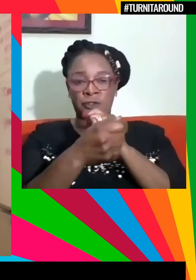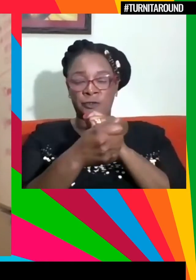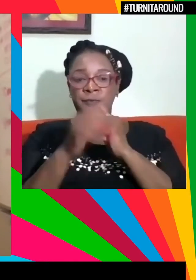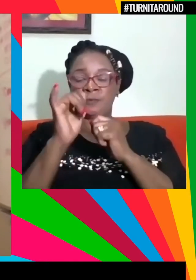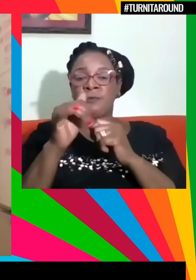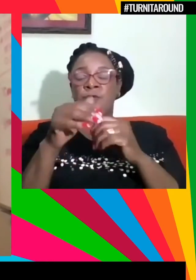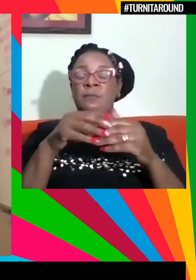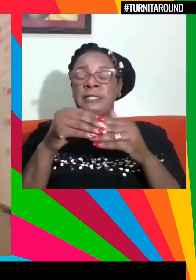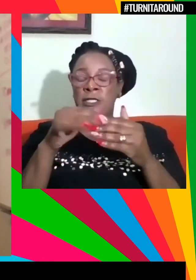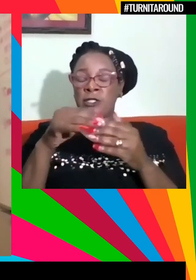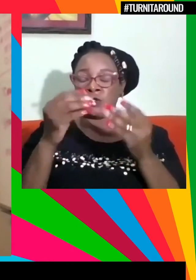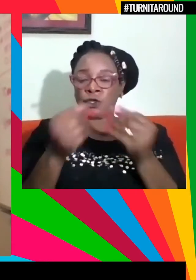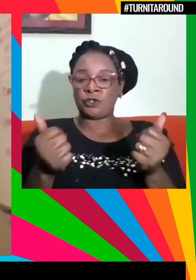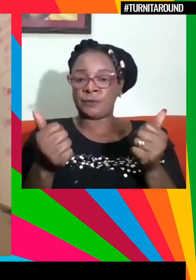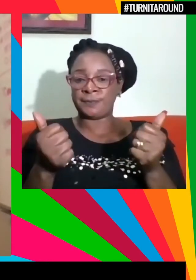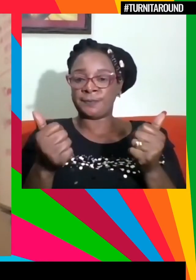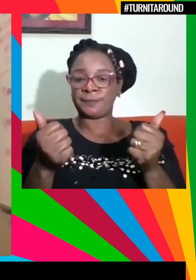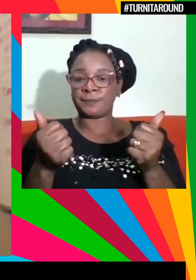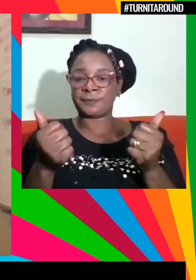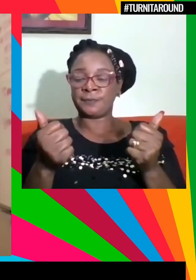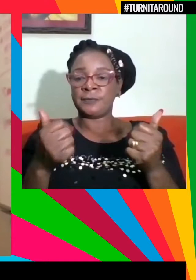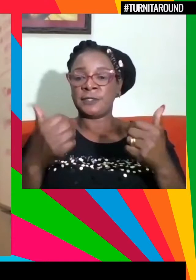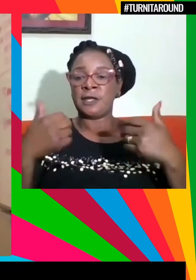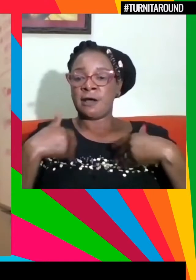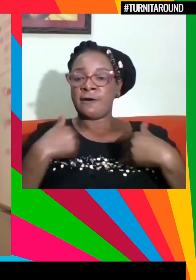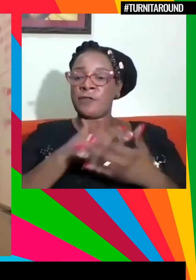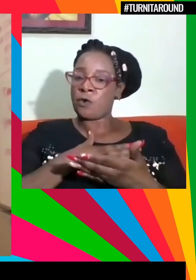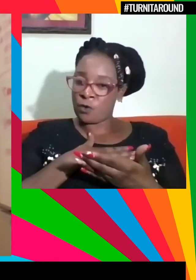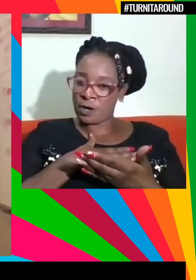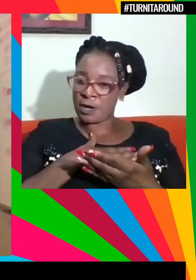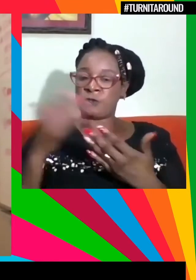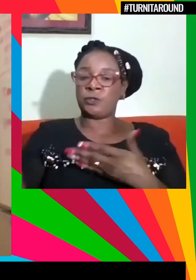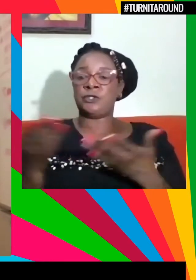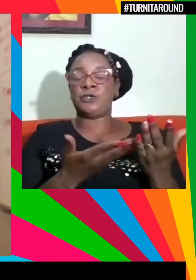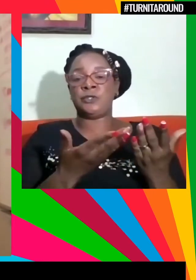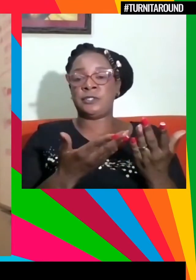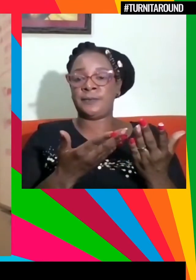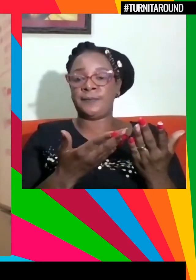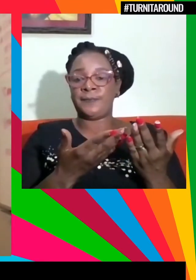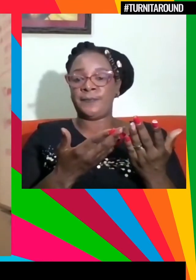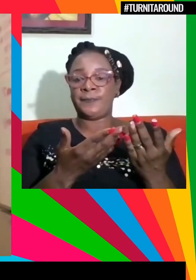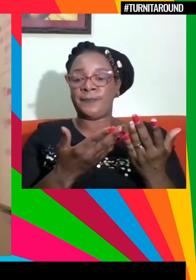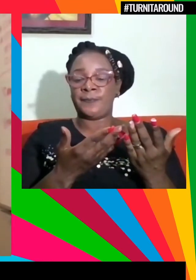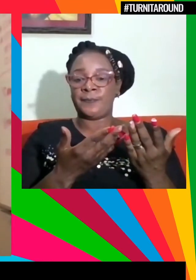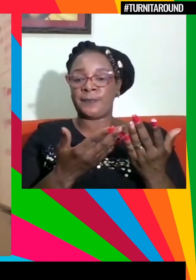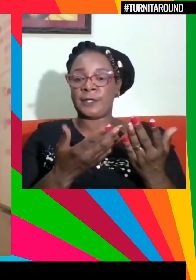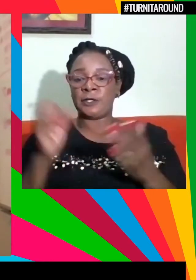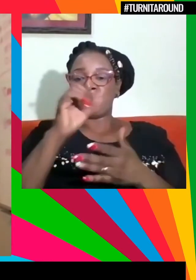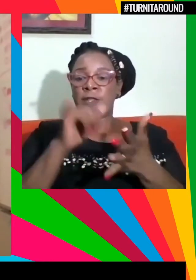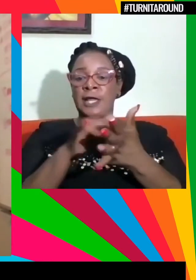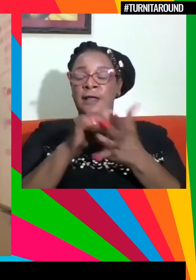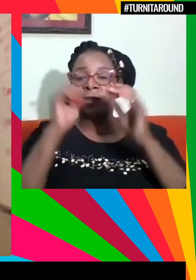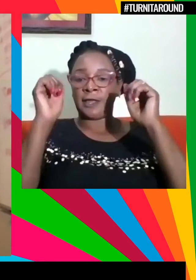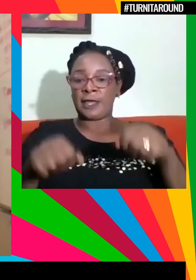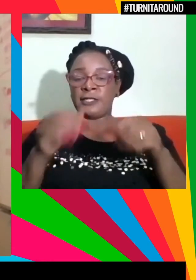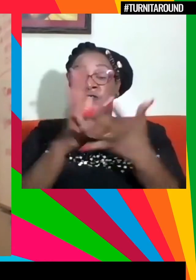pollution. Before I have the honor of introducing them to you and giving up the floor so that they can share